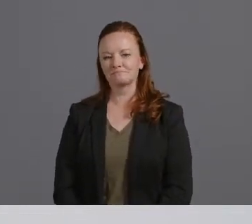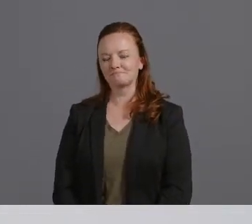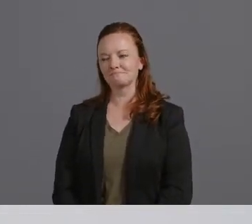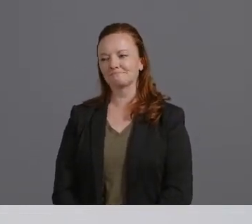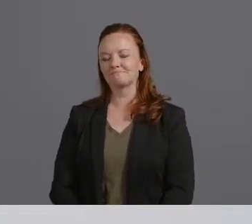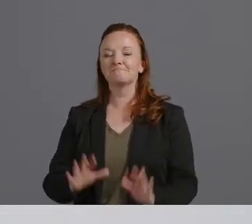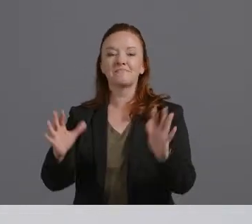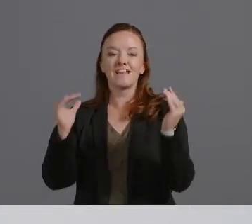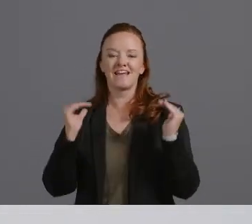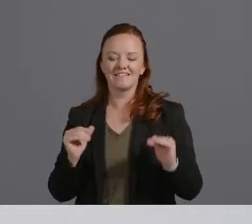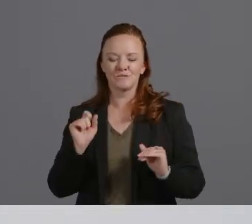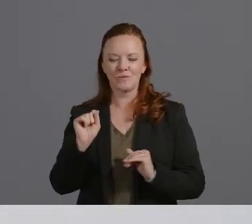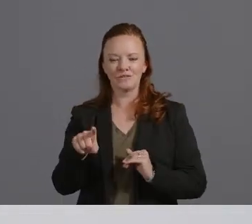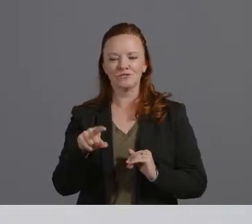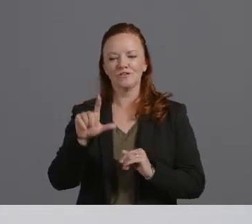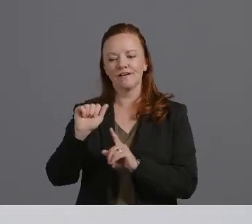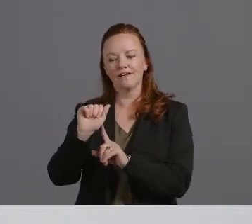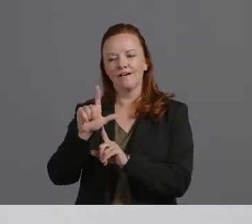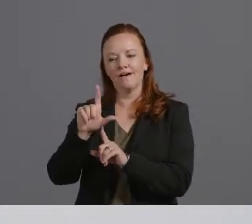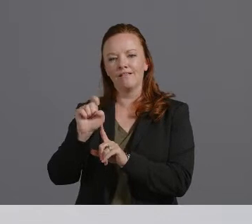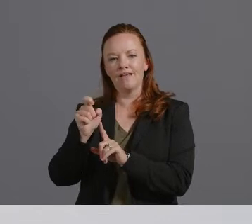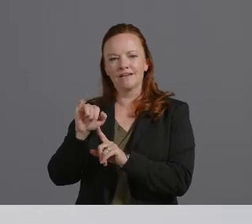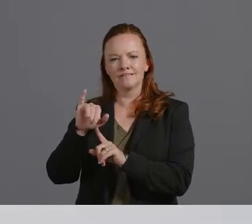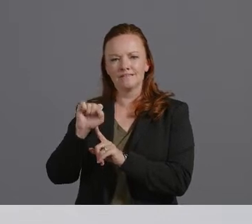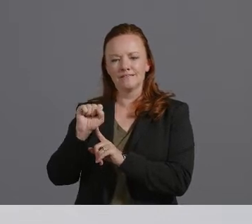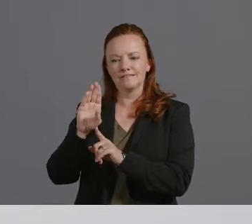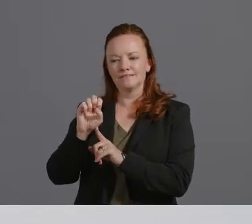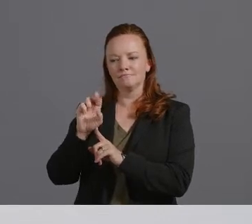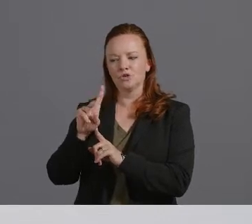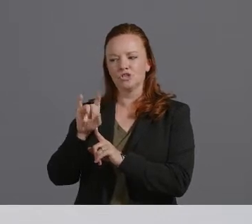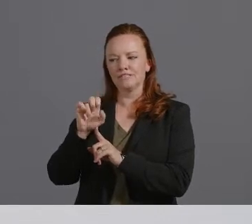Okay, next is Alexis Burdine.